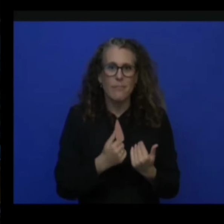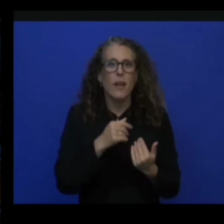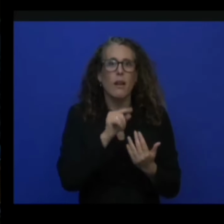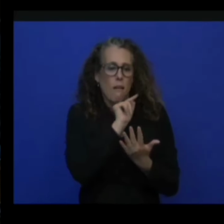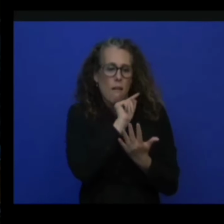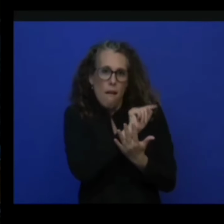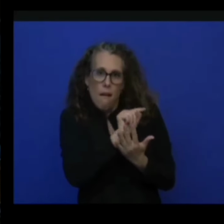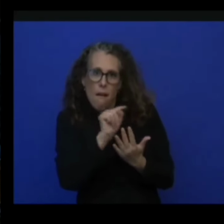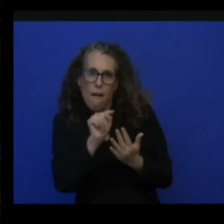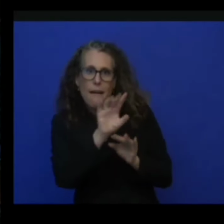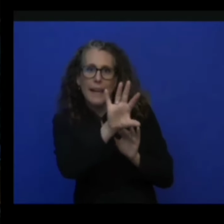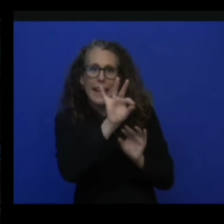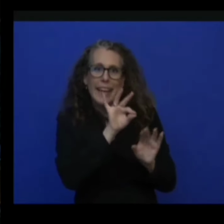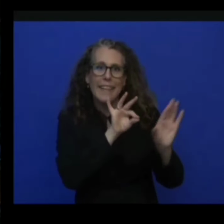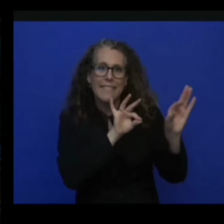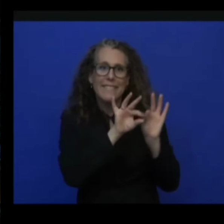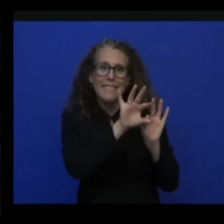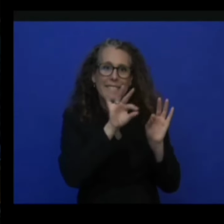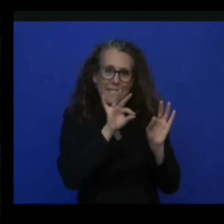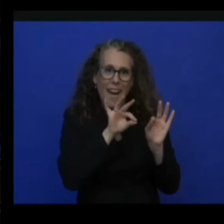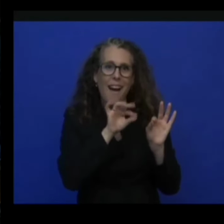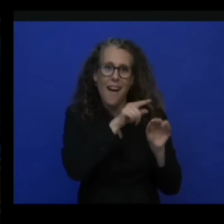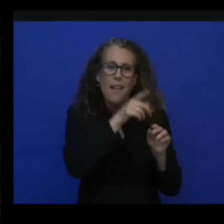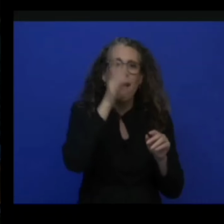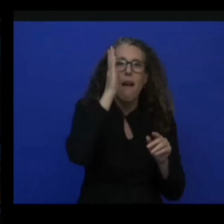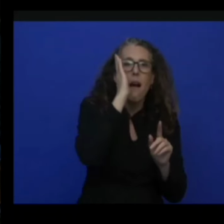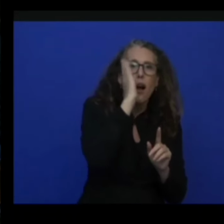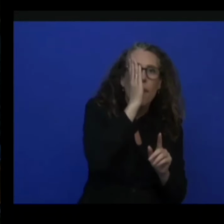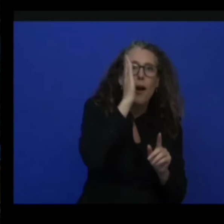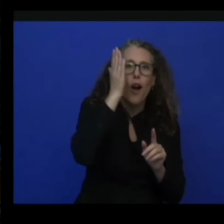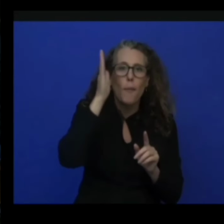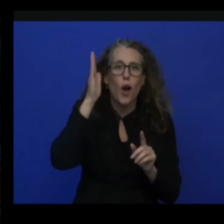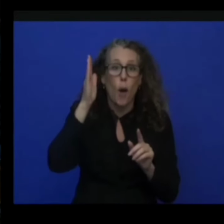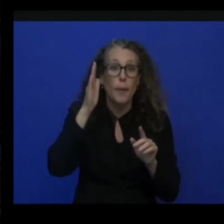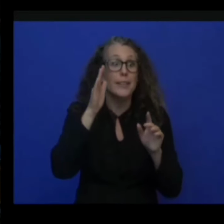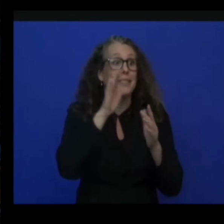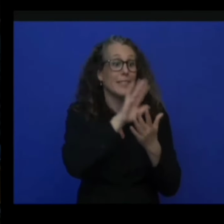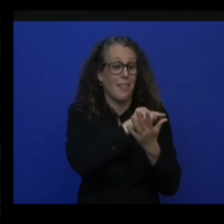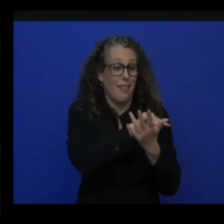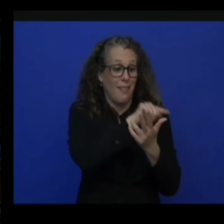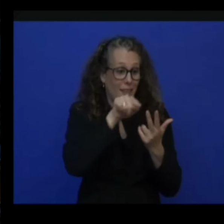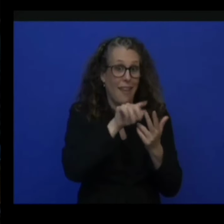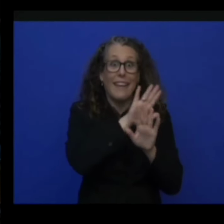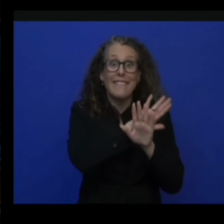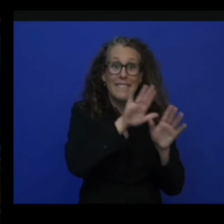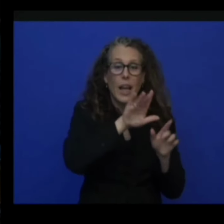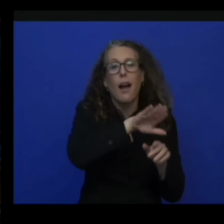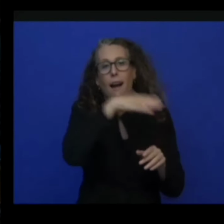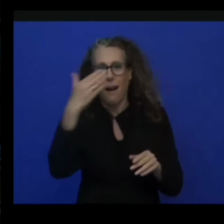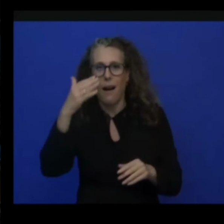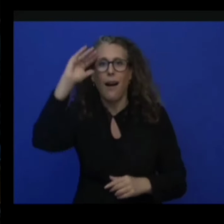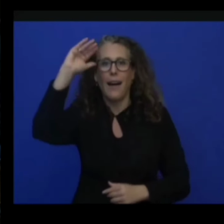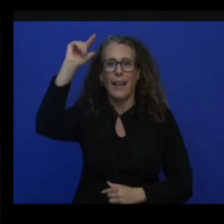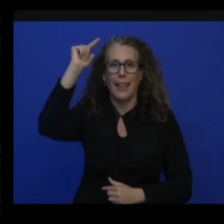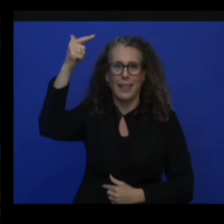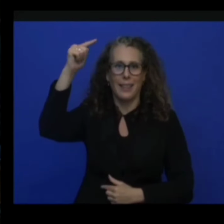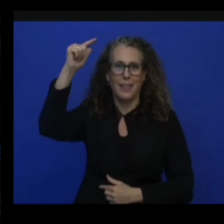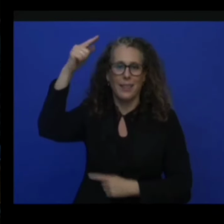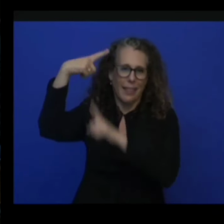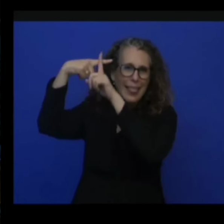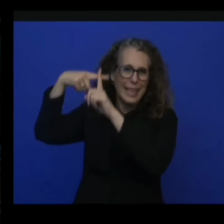to make some scene-setting remarks before we proceed to the next, to the list of speakers for this